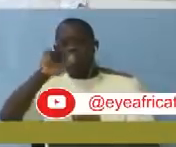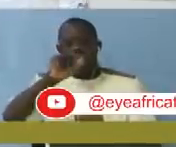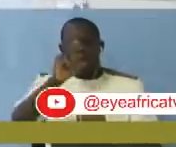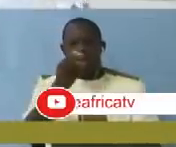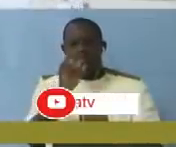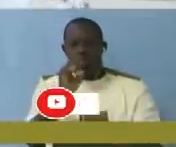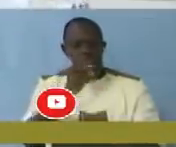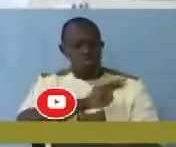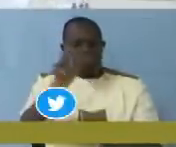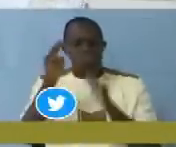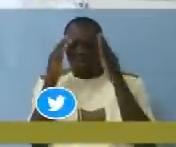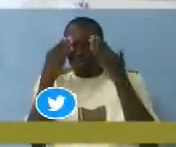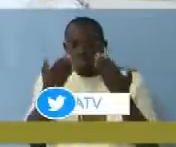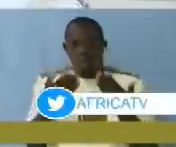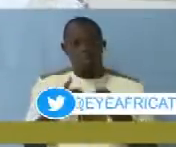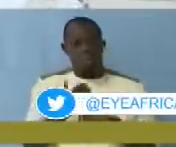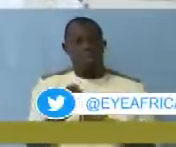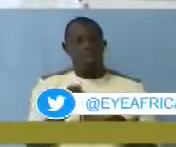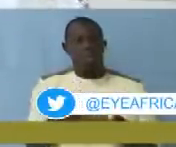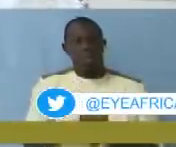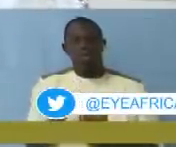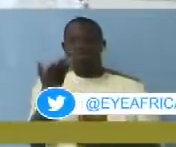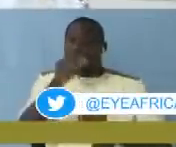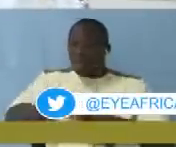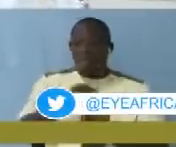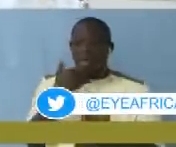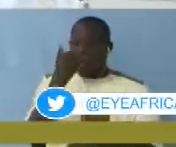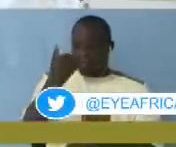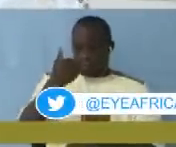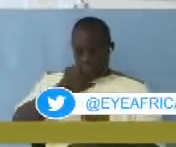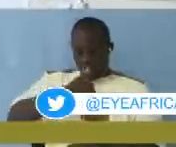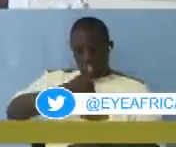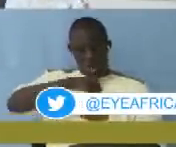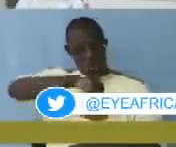come and ask me, myself. Why do you